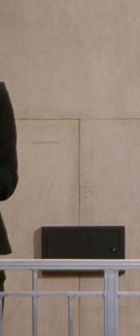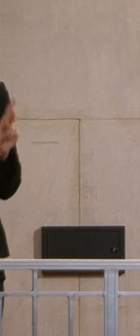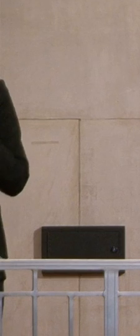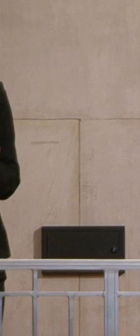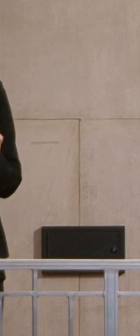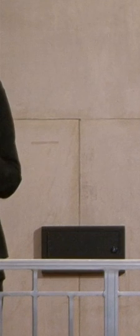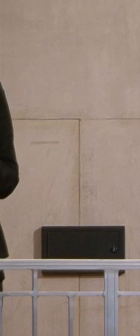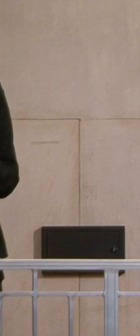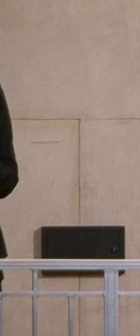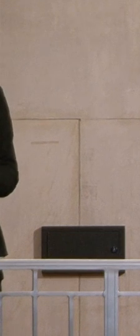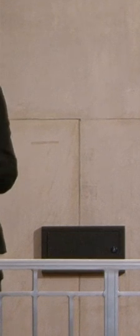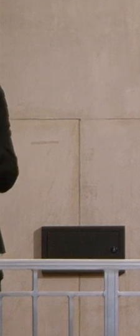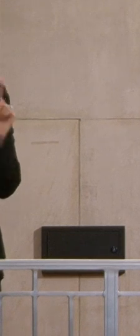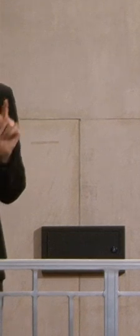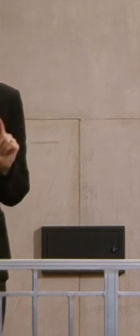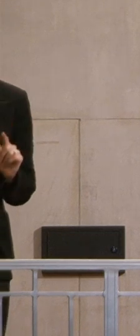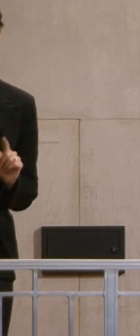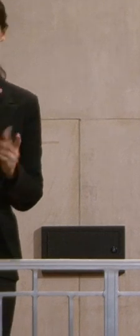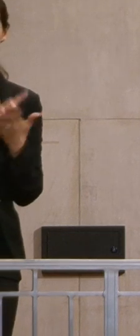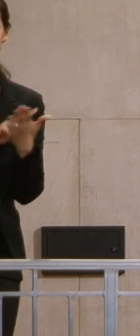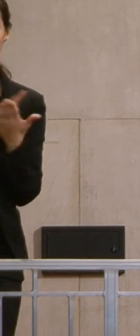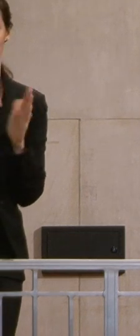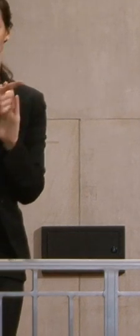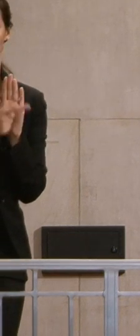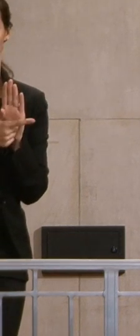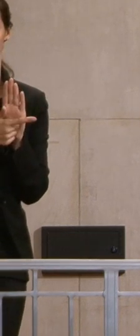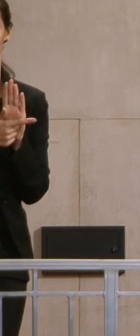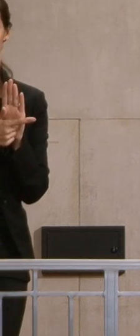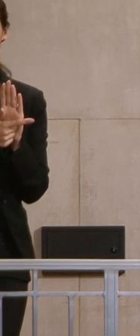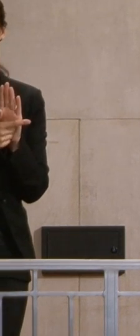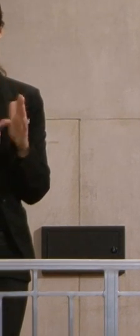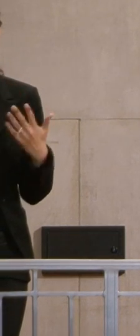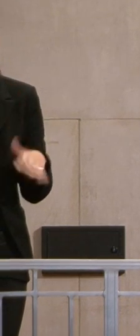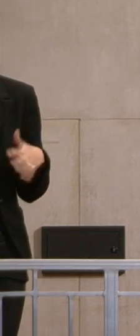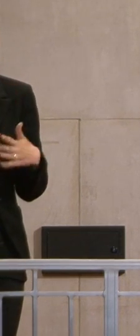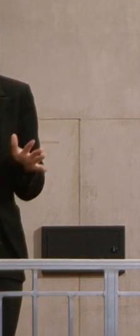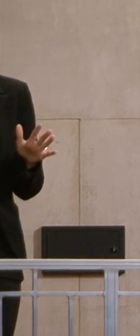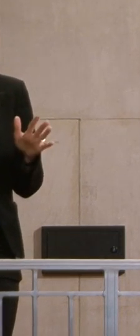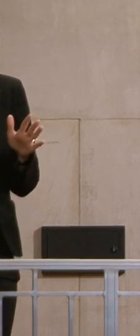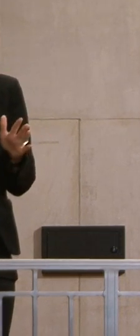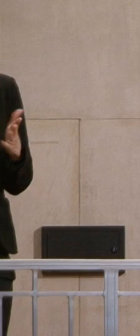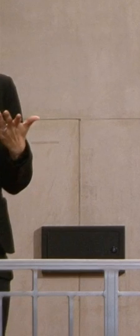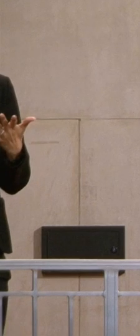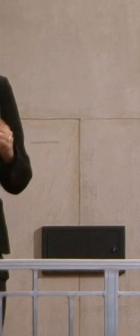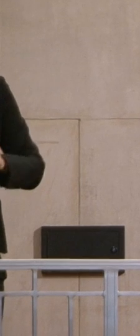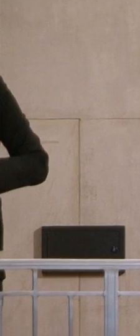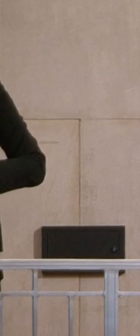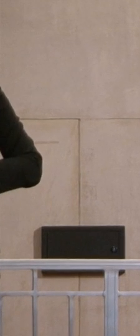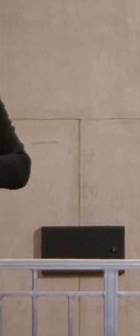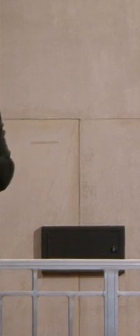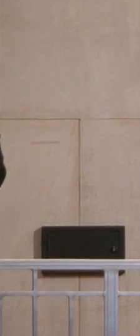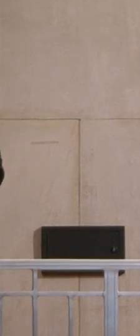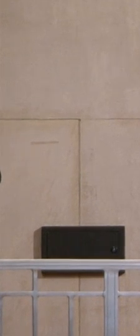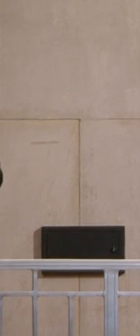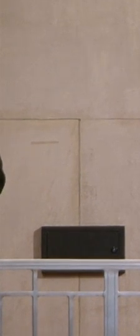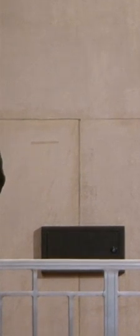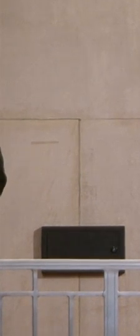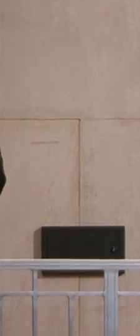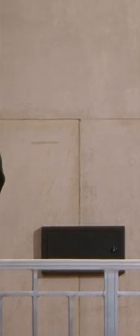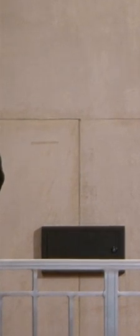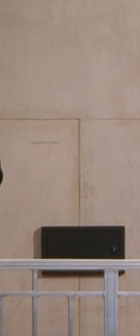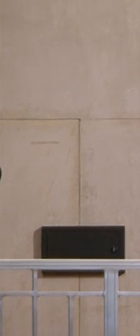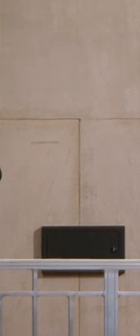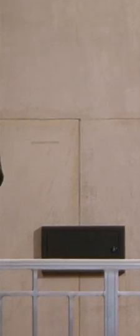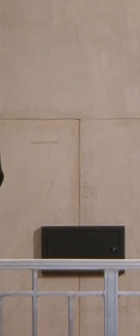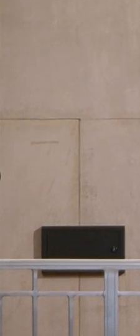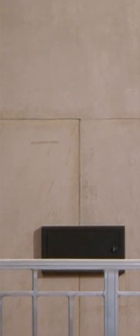sex discrimination laws. And it is deeply gratifying to see the federal government, from the EOC to the Department